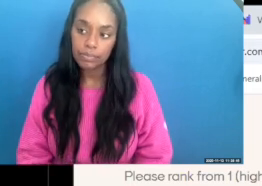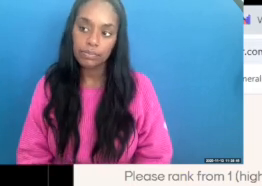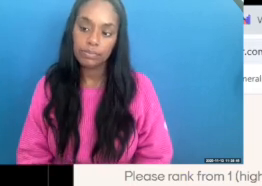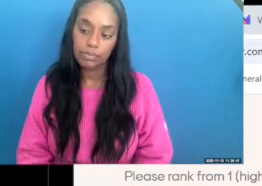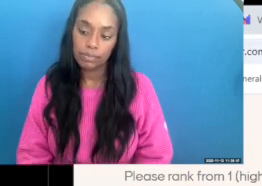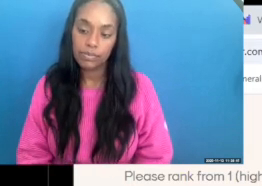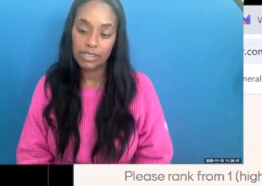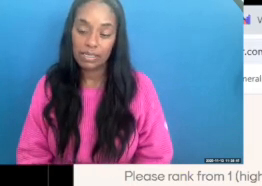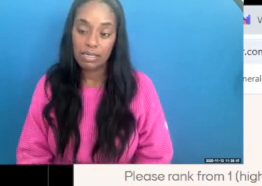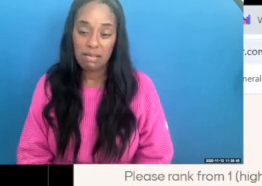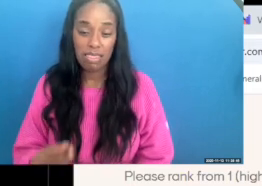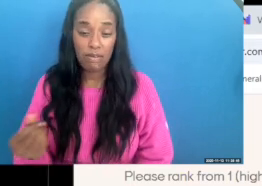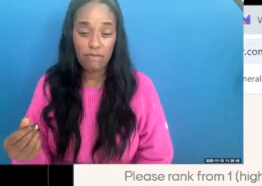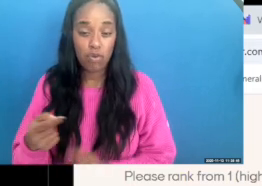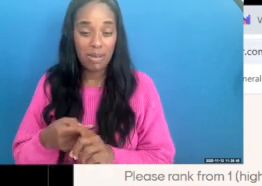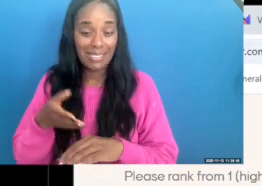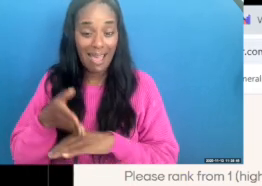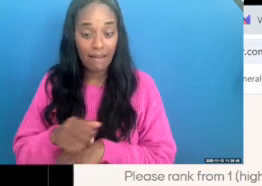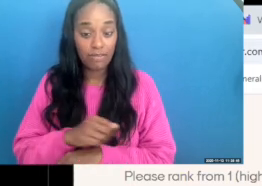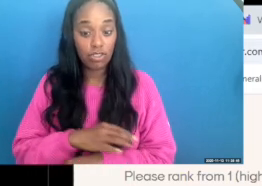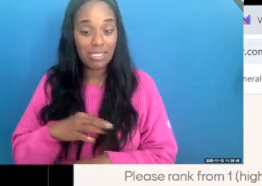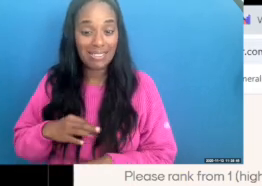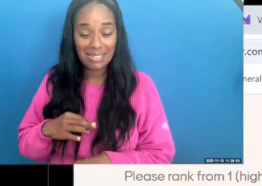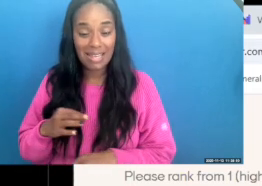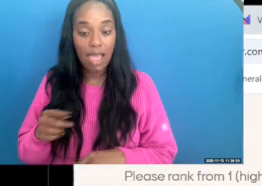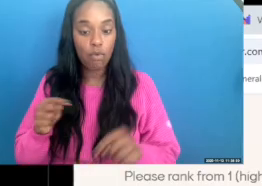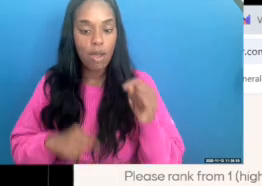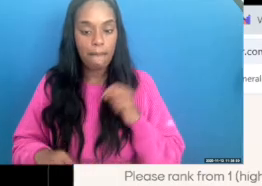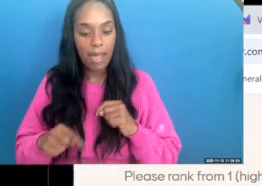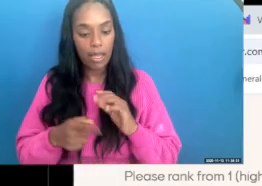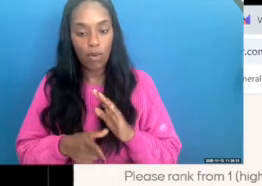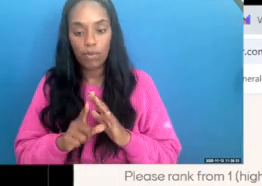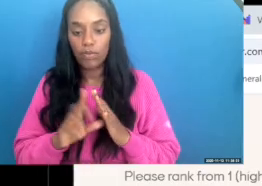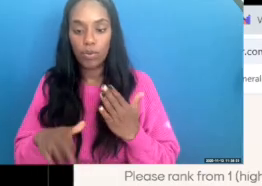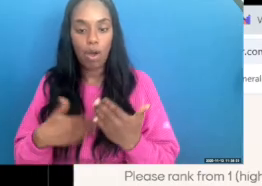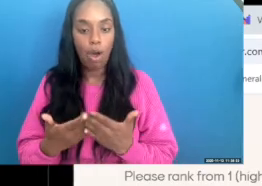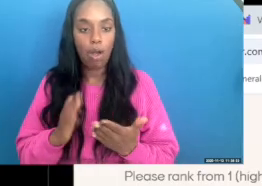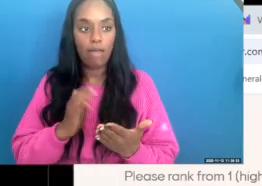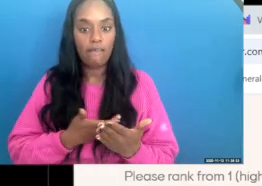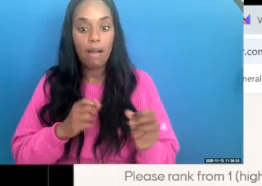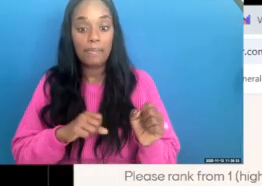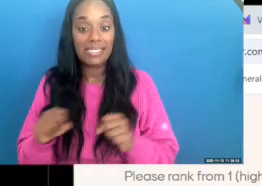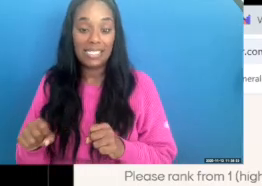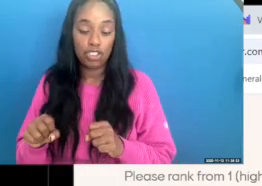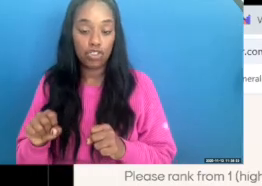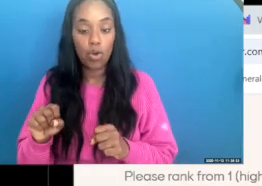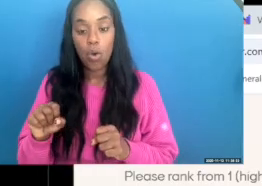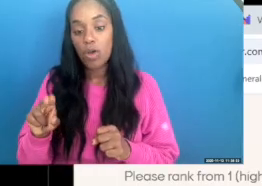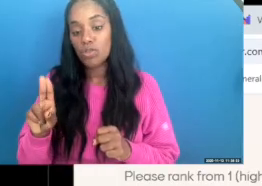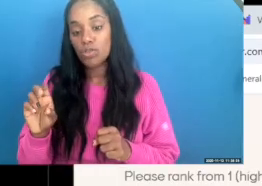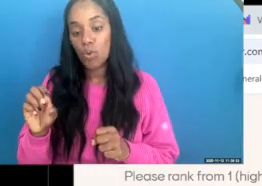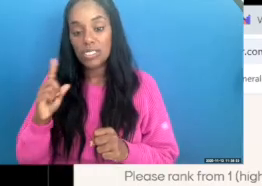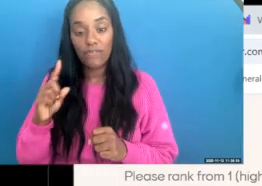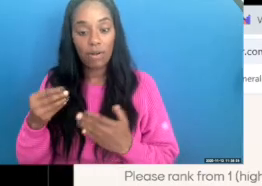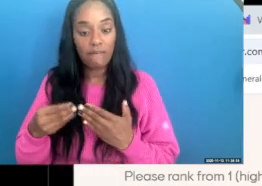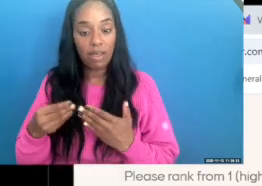find additional ways to ensure that the program could be supported. And what staff did in the months right after was went back and looked at